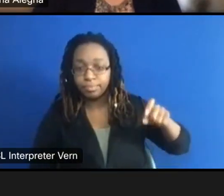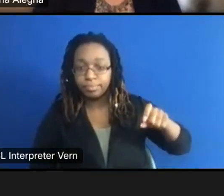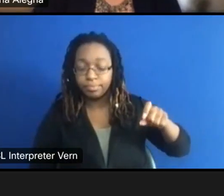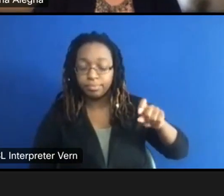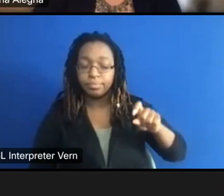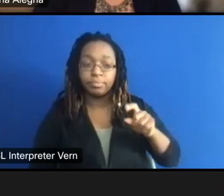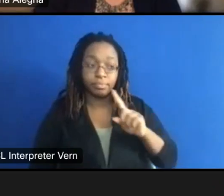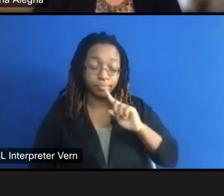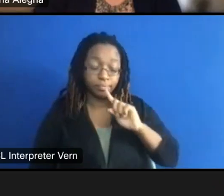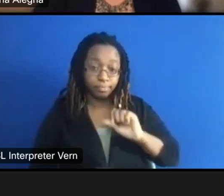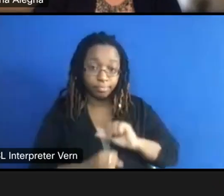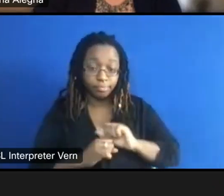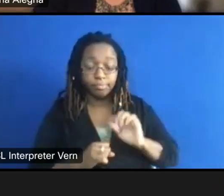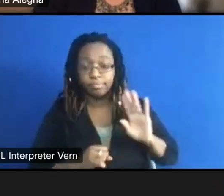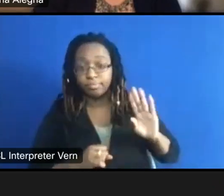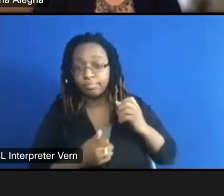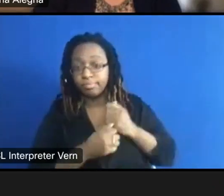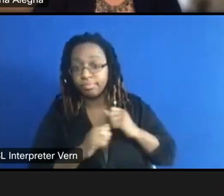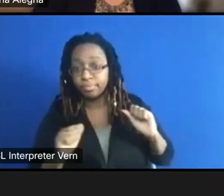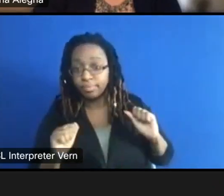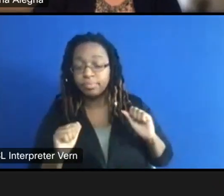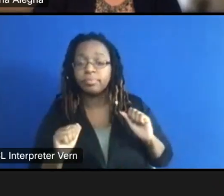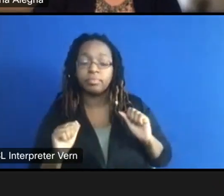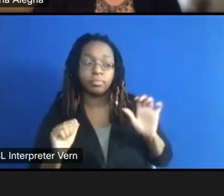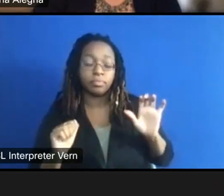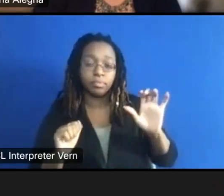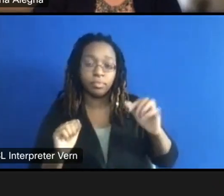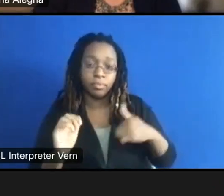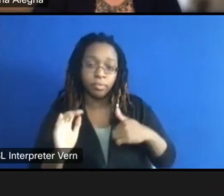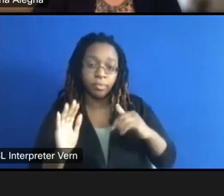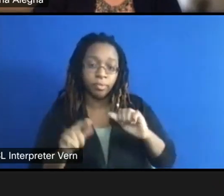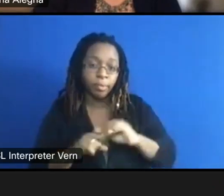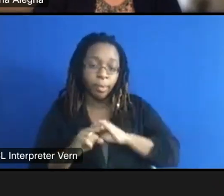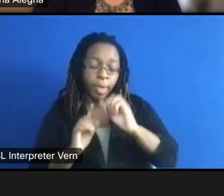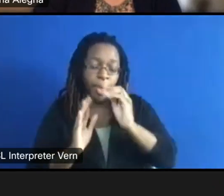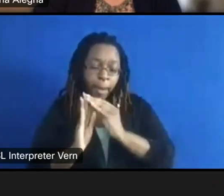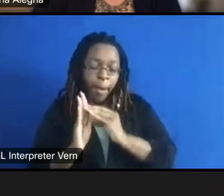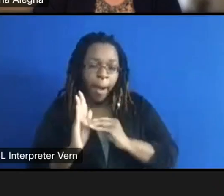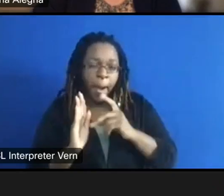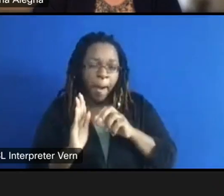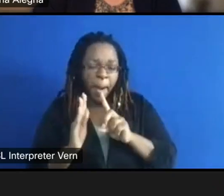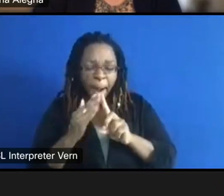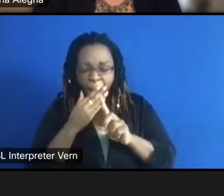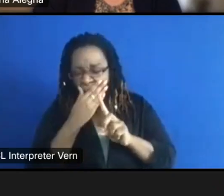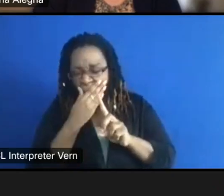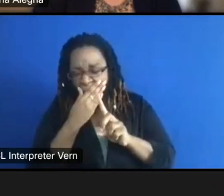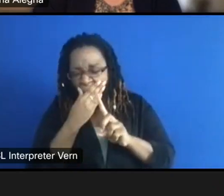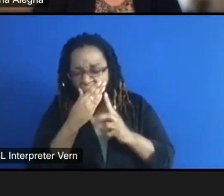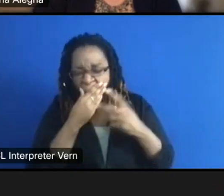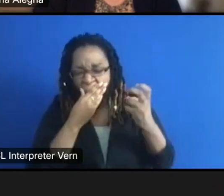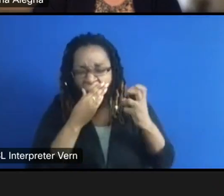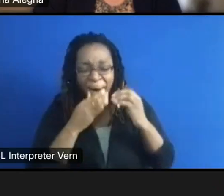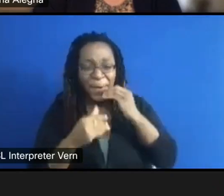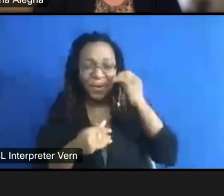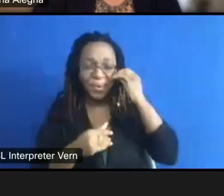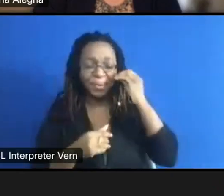safety in terms of doing this pod mapping, and ensuring that overall the abusive partner does not